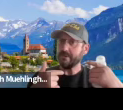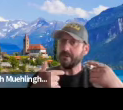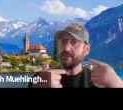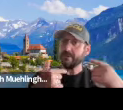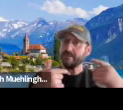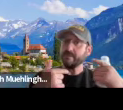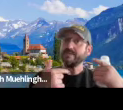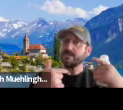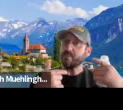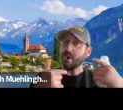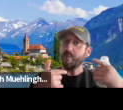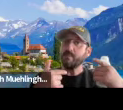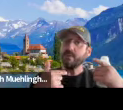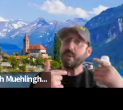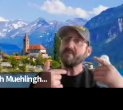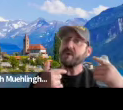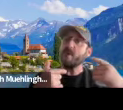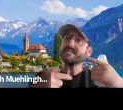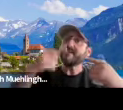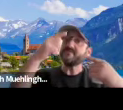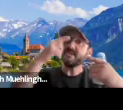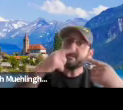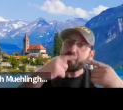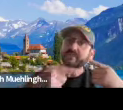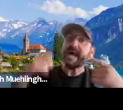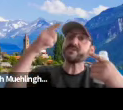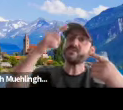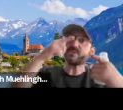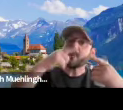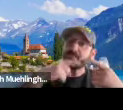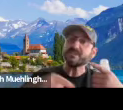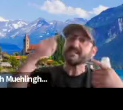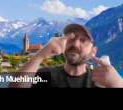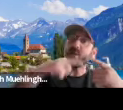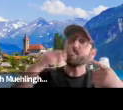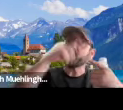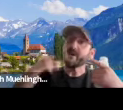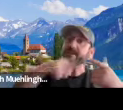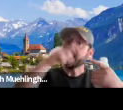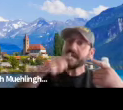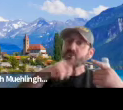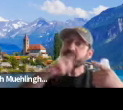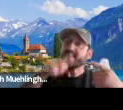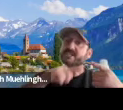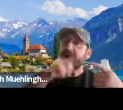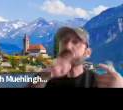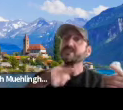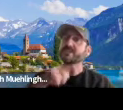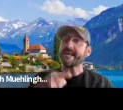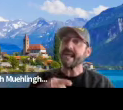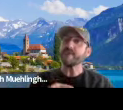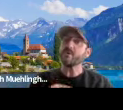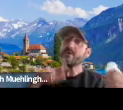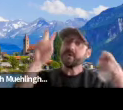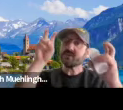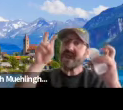up, which is a problem, but we always have this sodium potassium pump running, and so it reestablishes